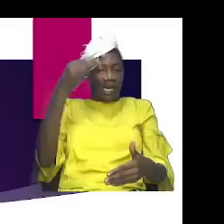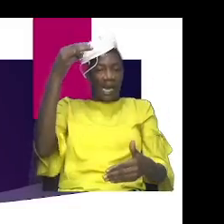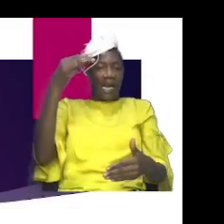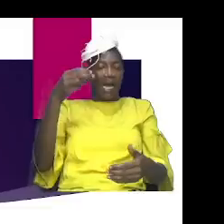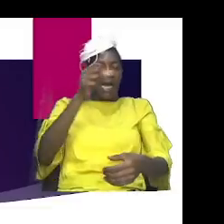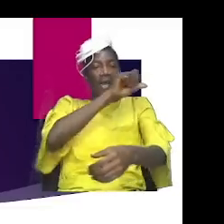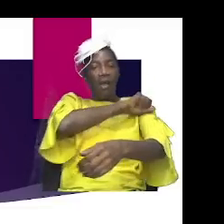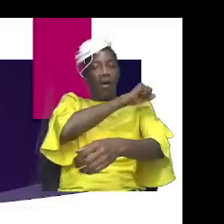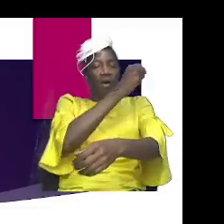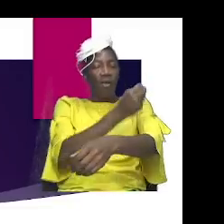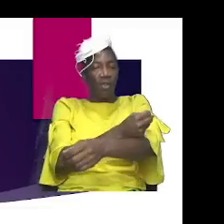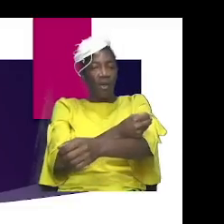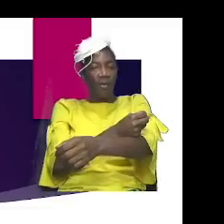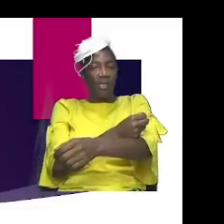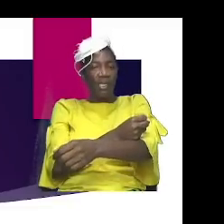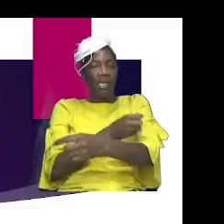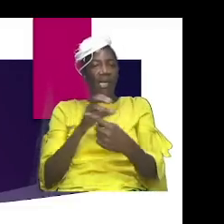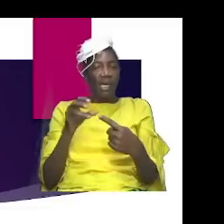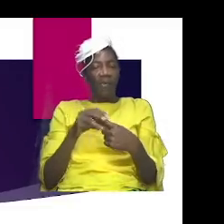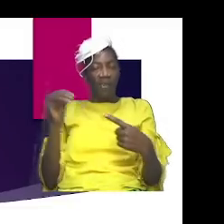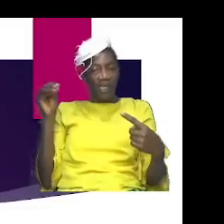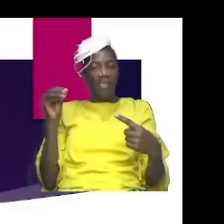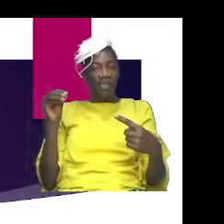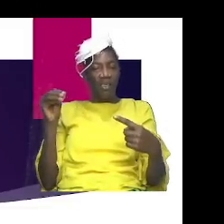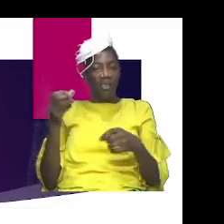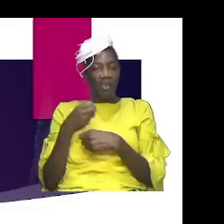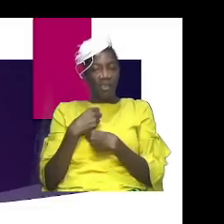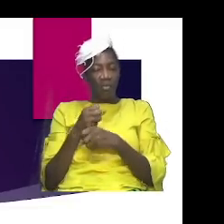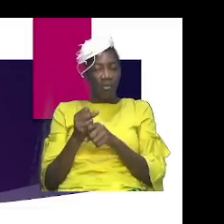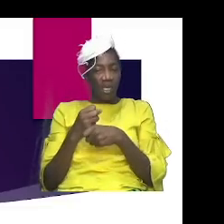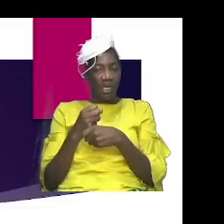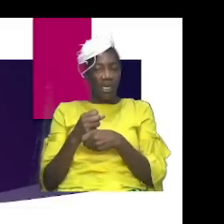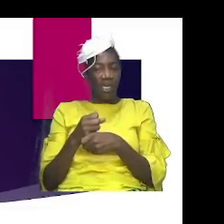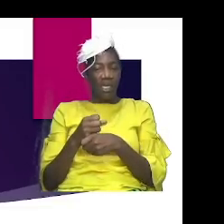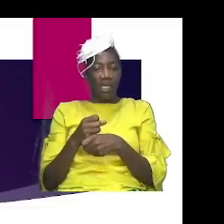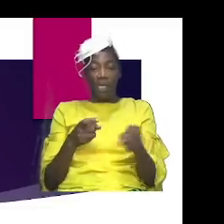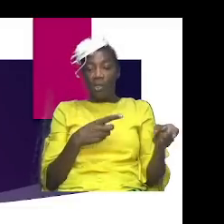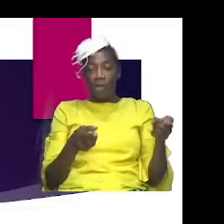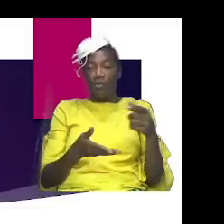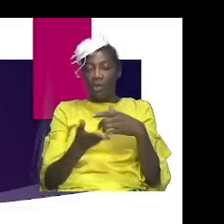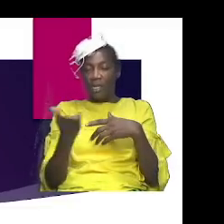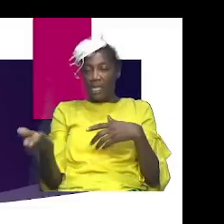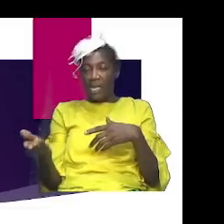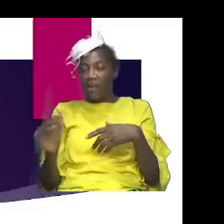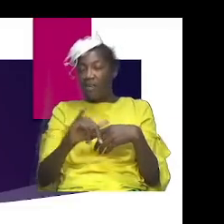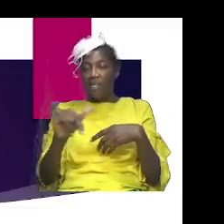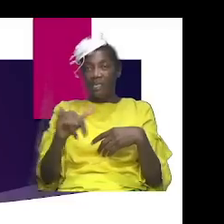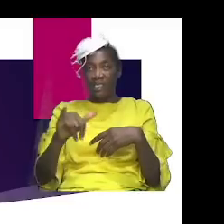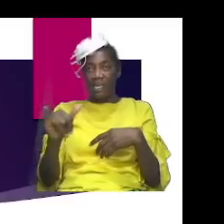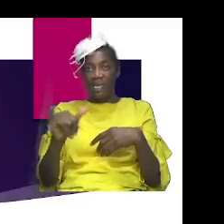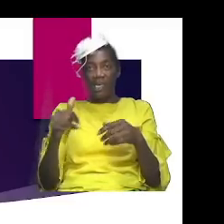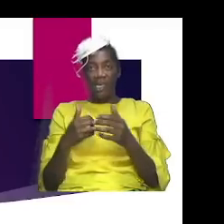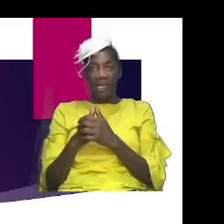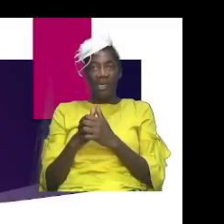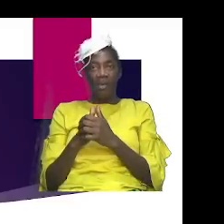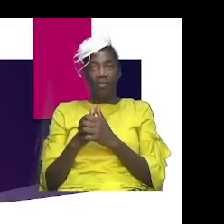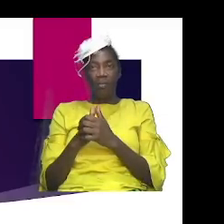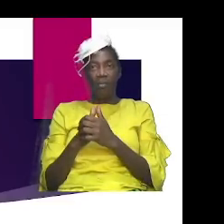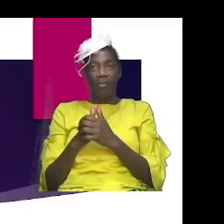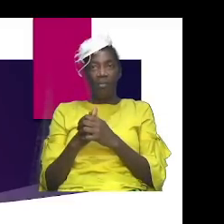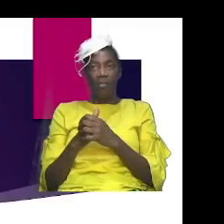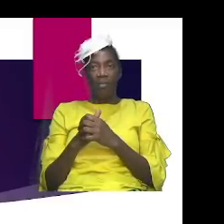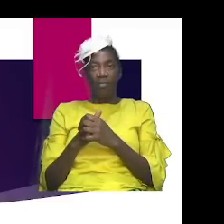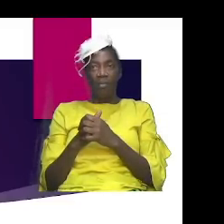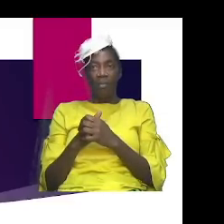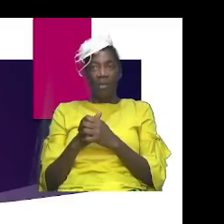And there, if a decision is to be made or some sentences to be passed, they do it right there. Similarly, in the instance